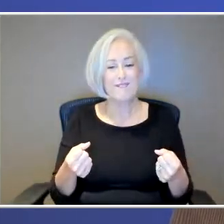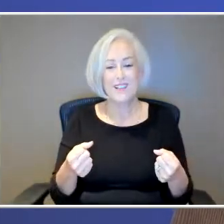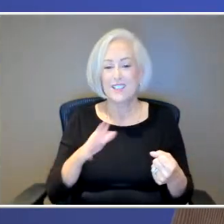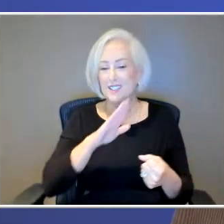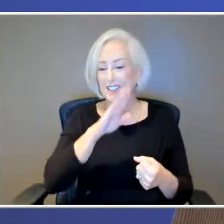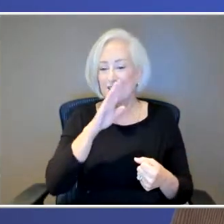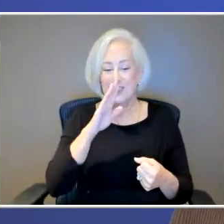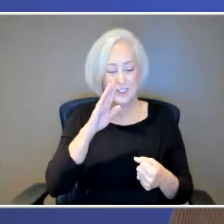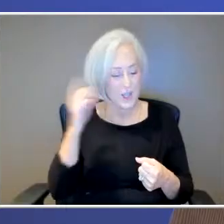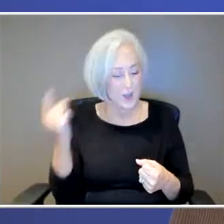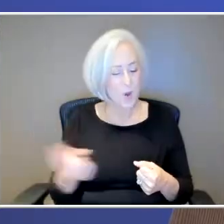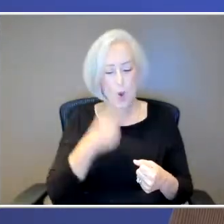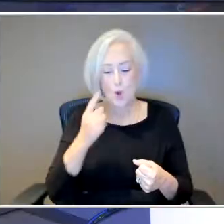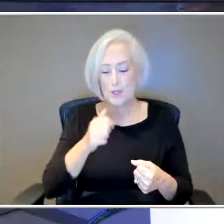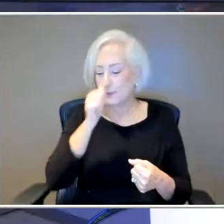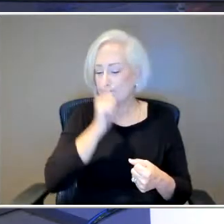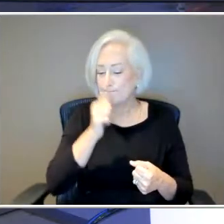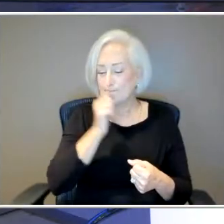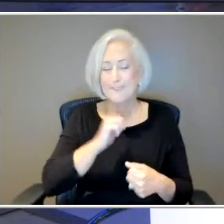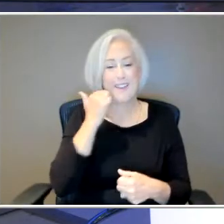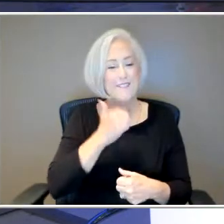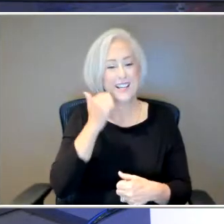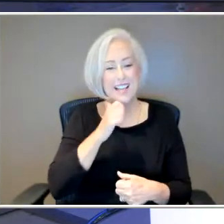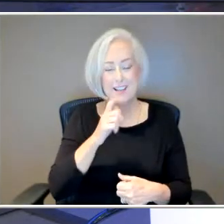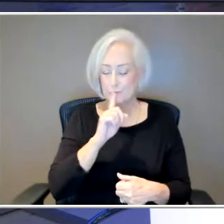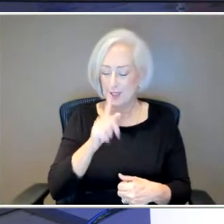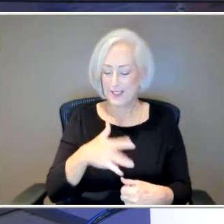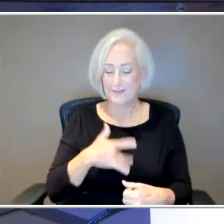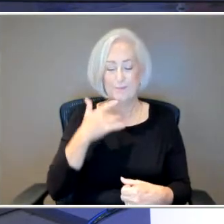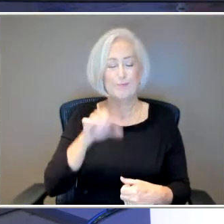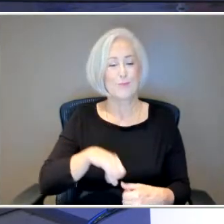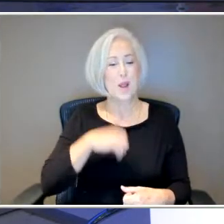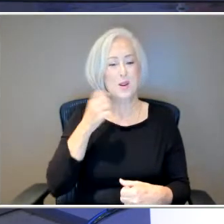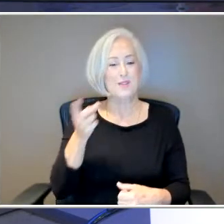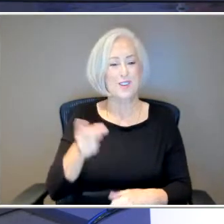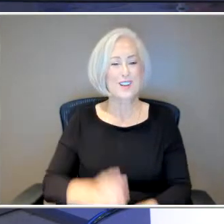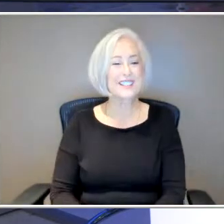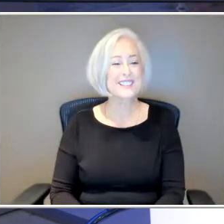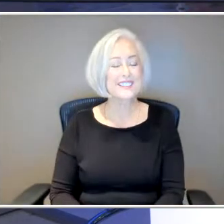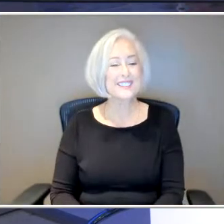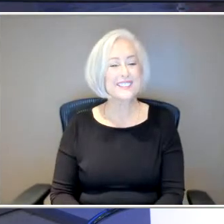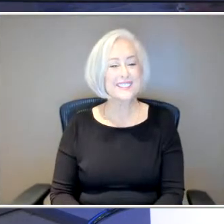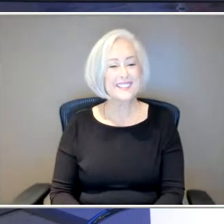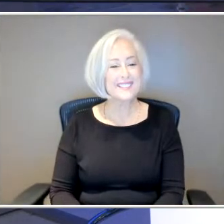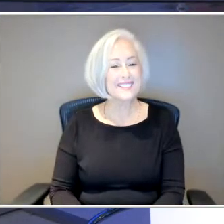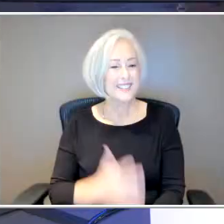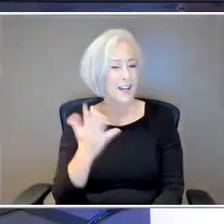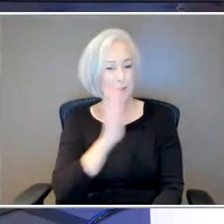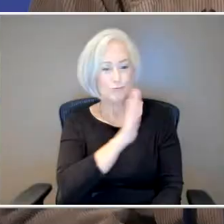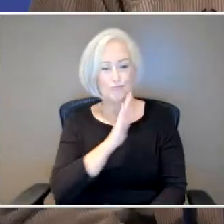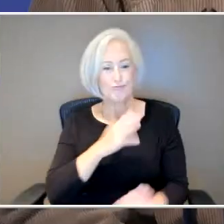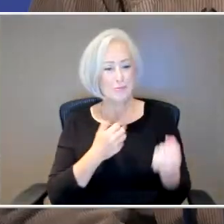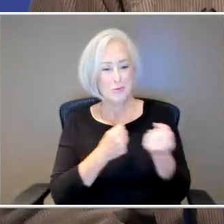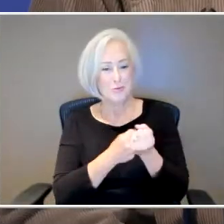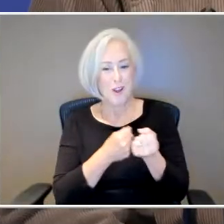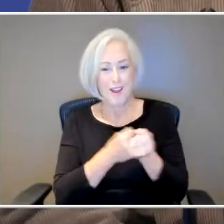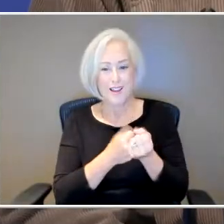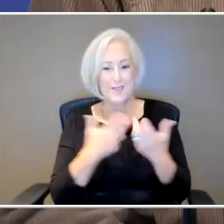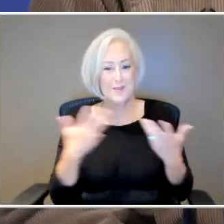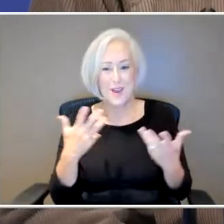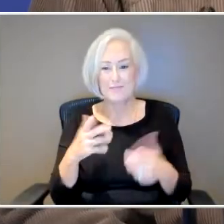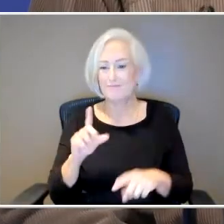down. I'm just proud of her. That's beautiful to hear. What's it like to have your rock next to you? I couldn't do it without him. Couldn't do it without